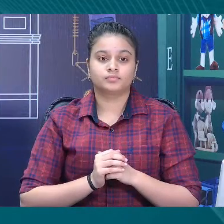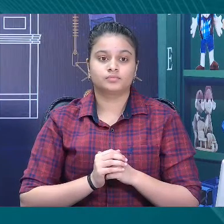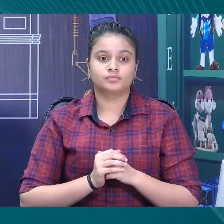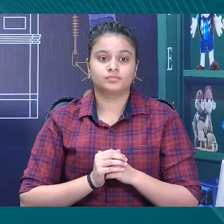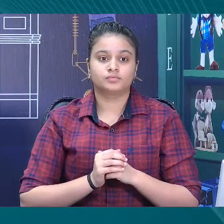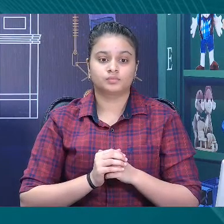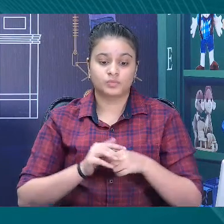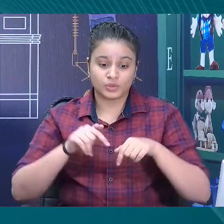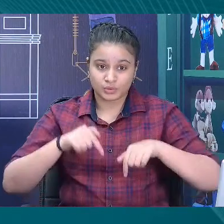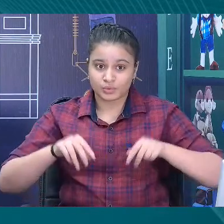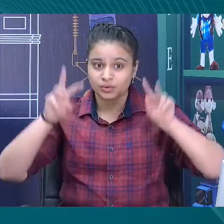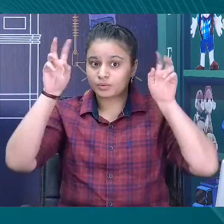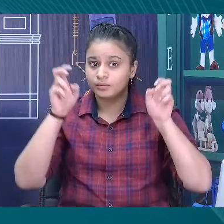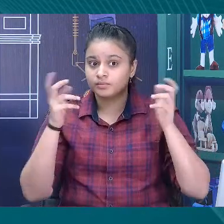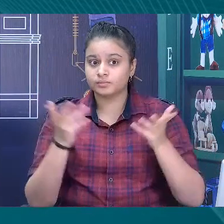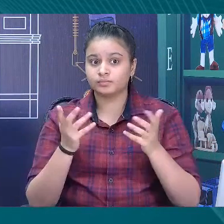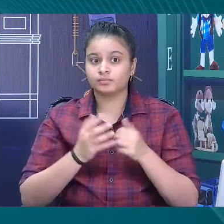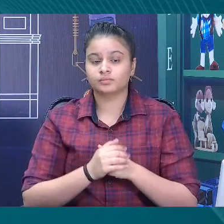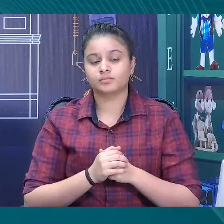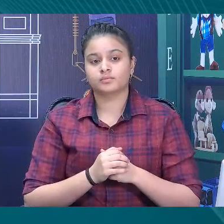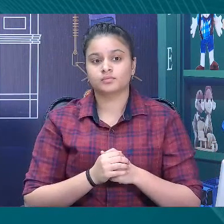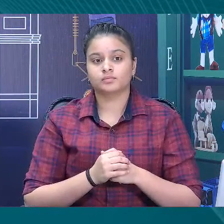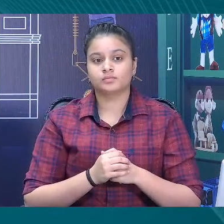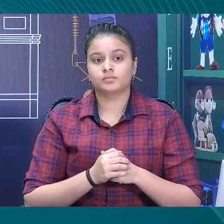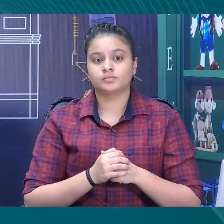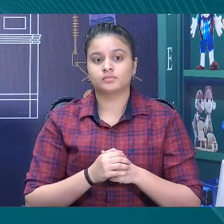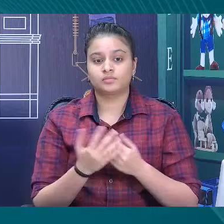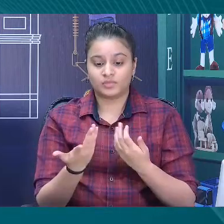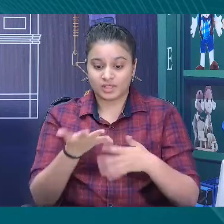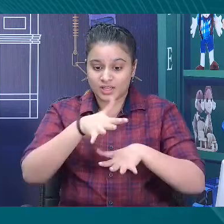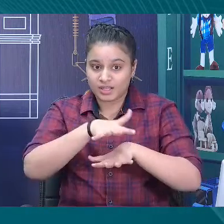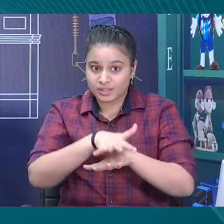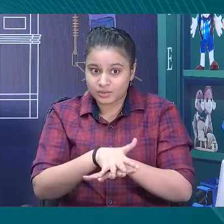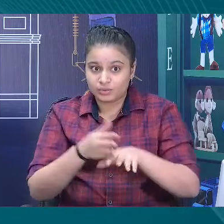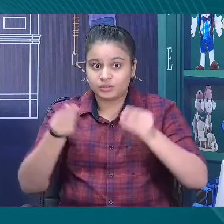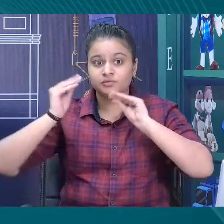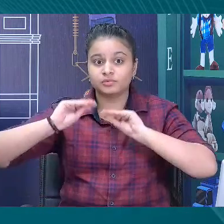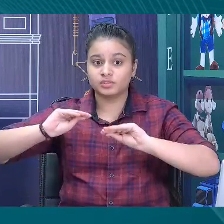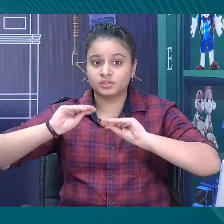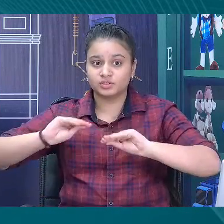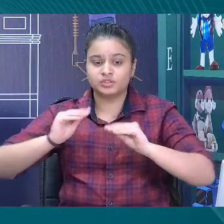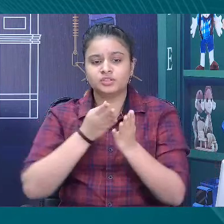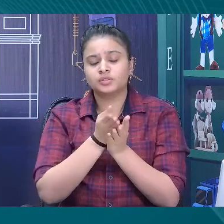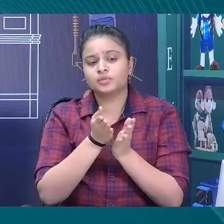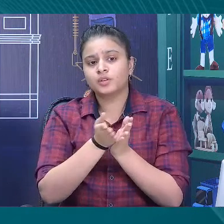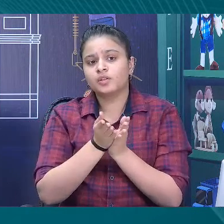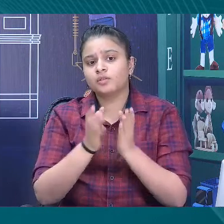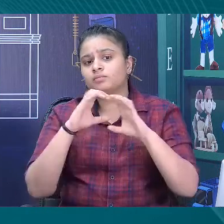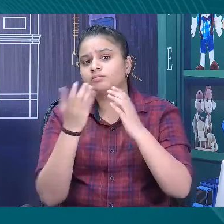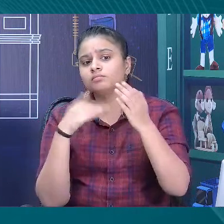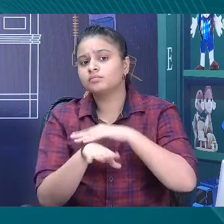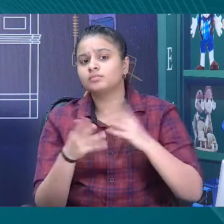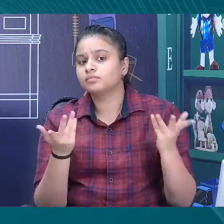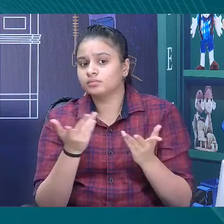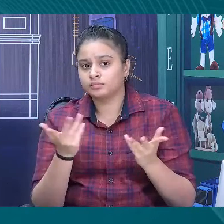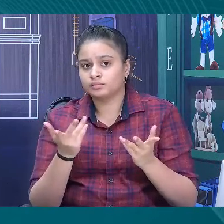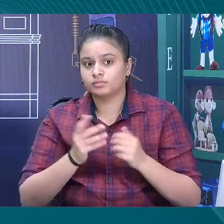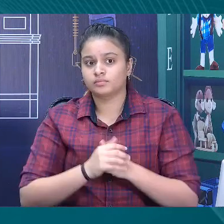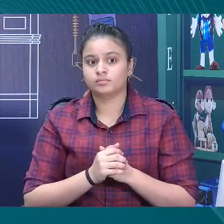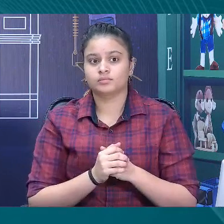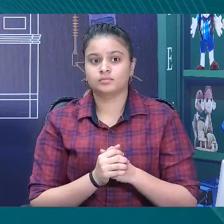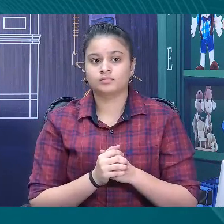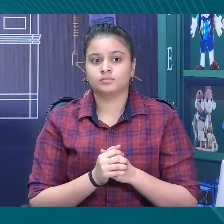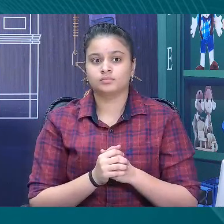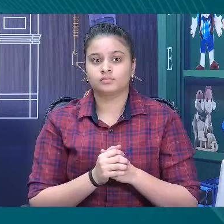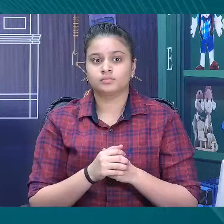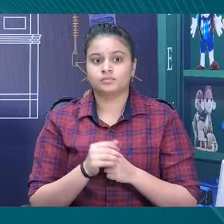taken up today is inclusive teaching strategies in the classroom. And we are joined